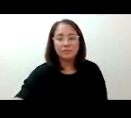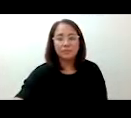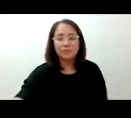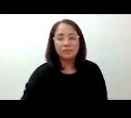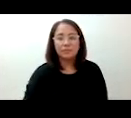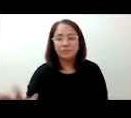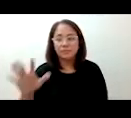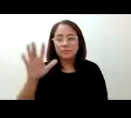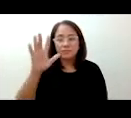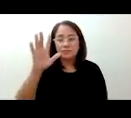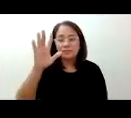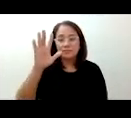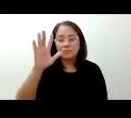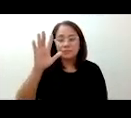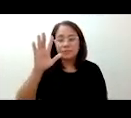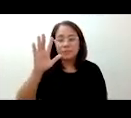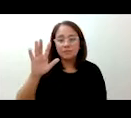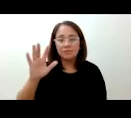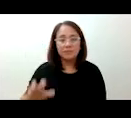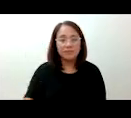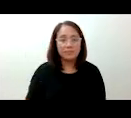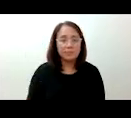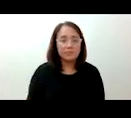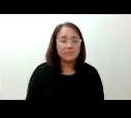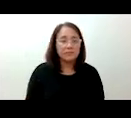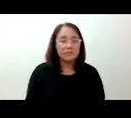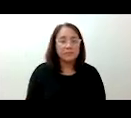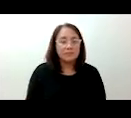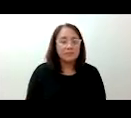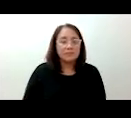Should I zoom? Can we zoom it in a little bit, Dr. Woody?